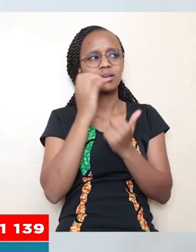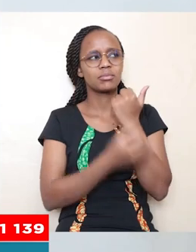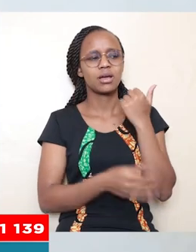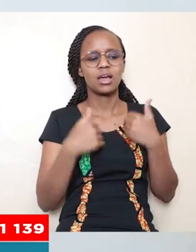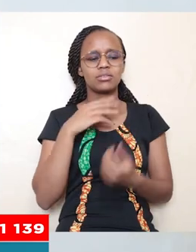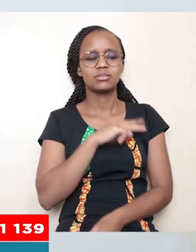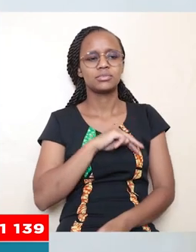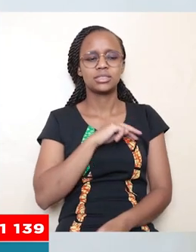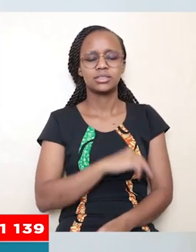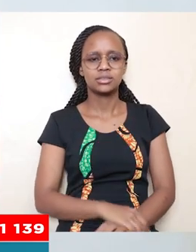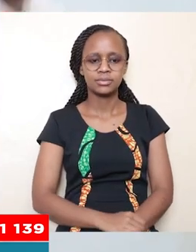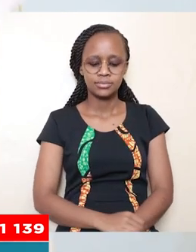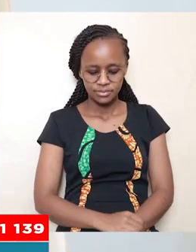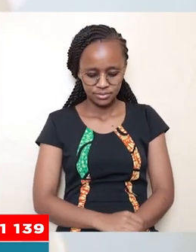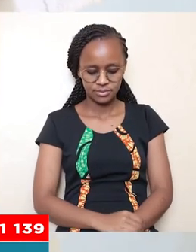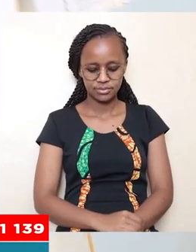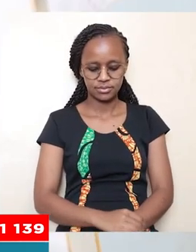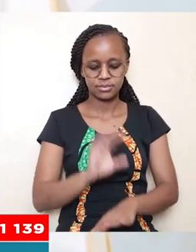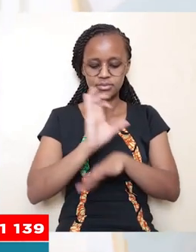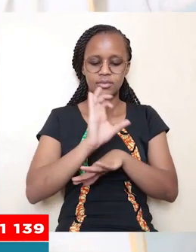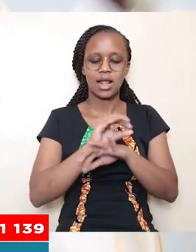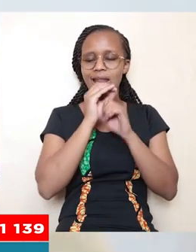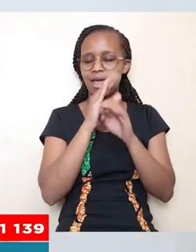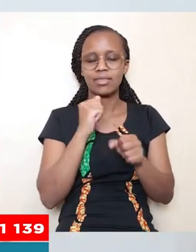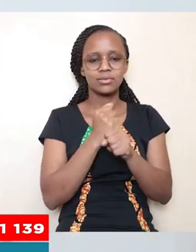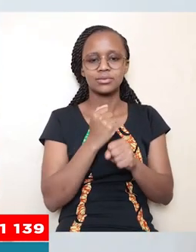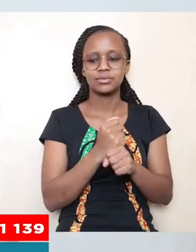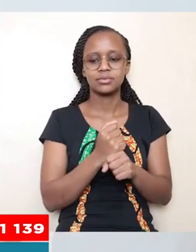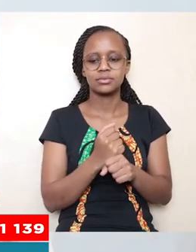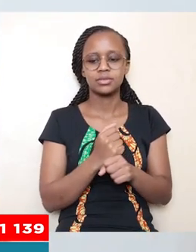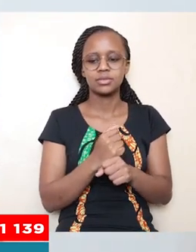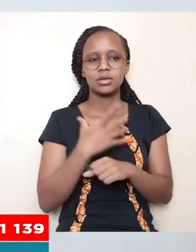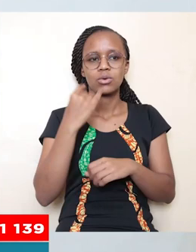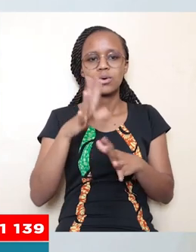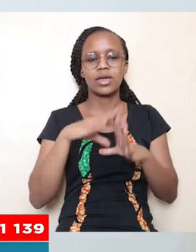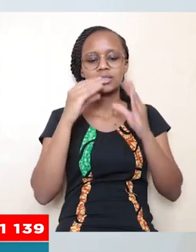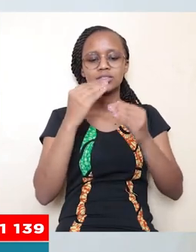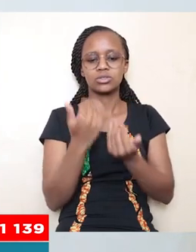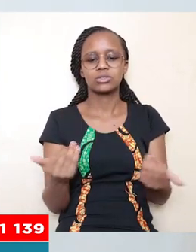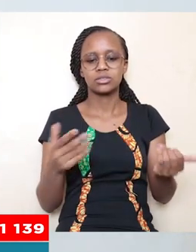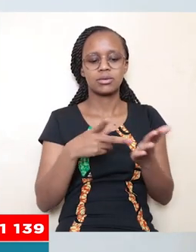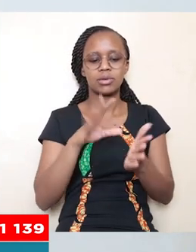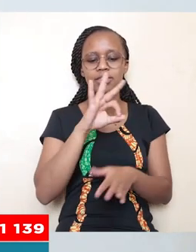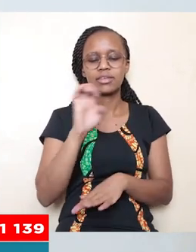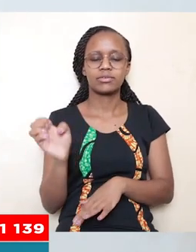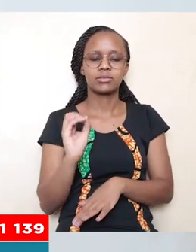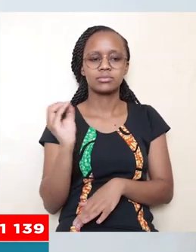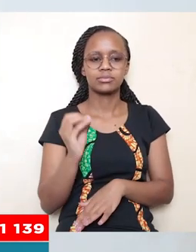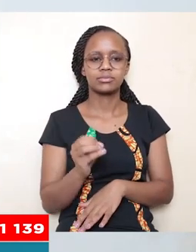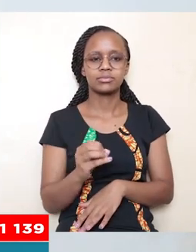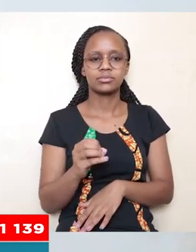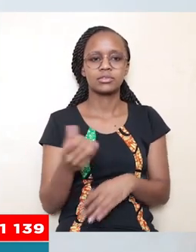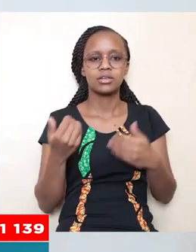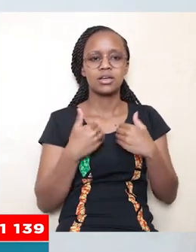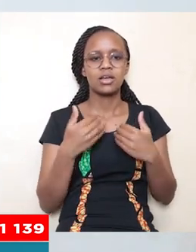ahurumiwe. Hata kanisani, hakuna kitu unafanya. Kwenye unasomesha watoto, haulipagi school fees.